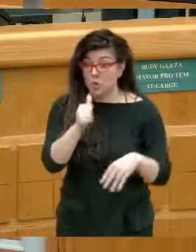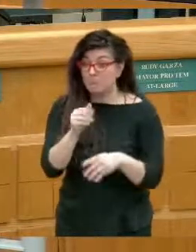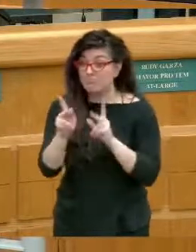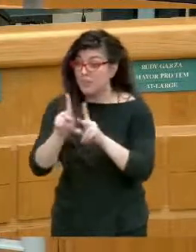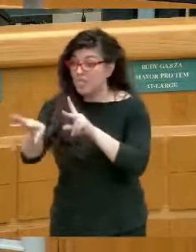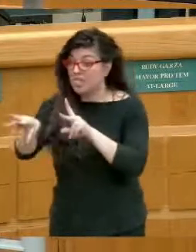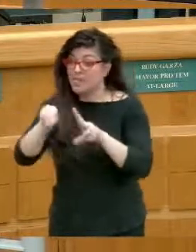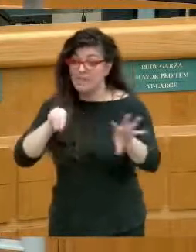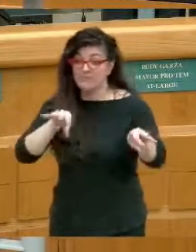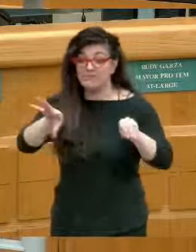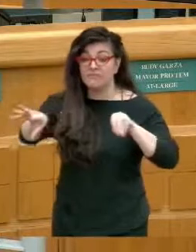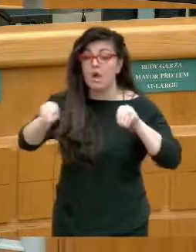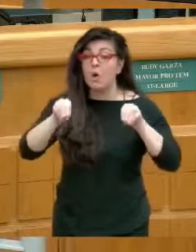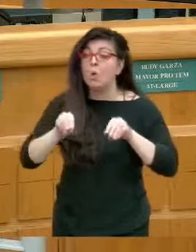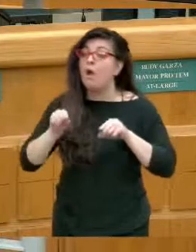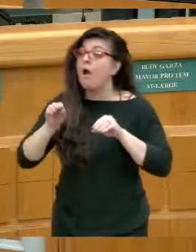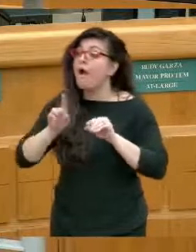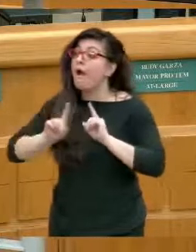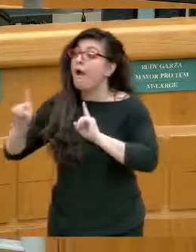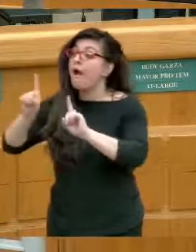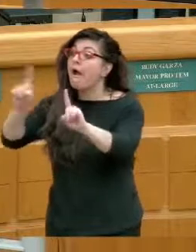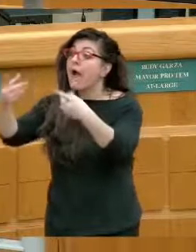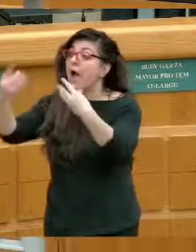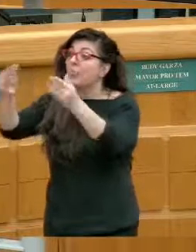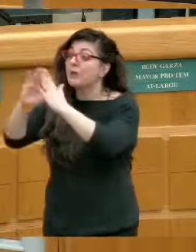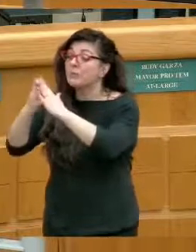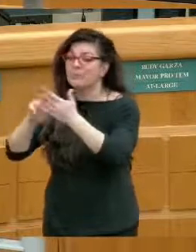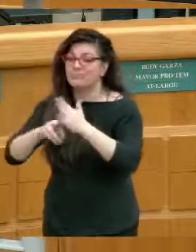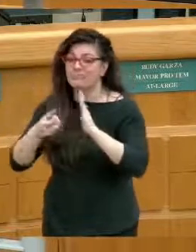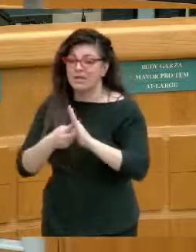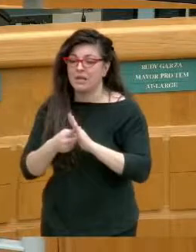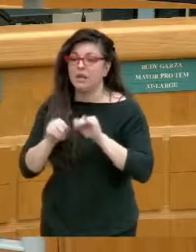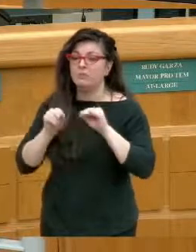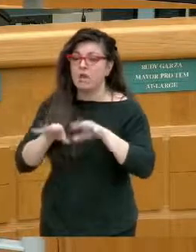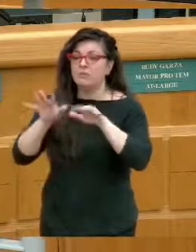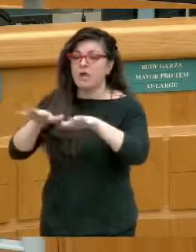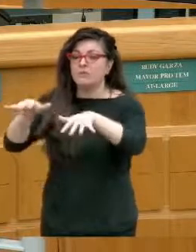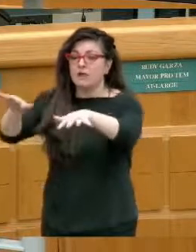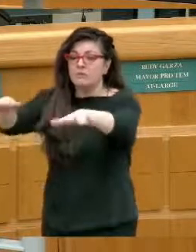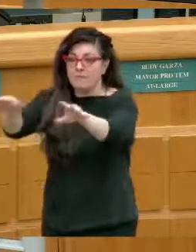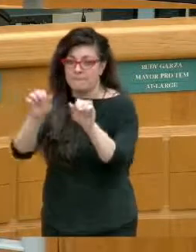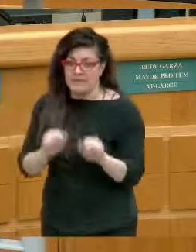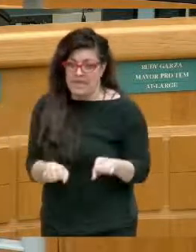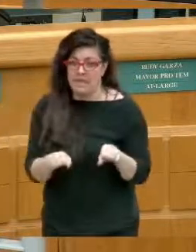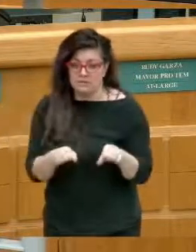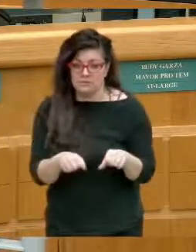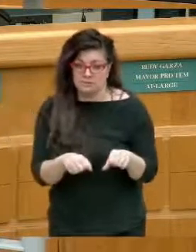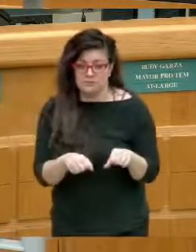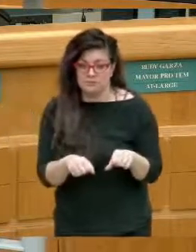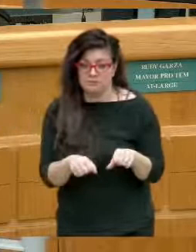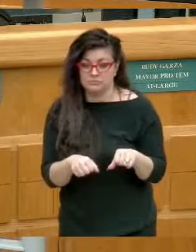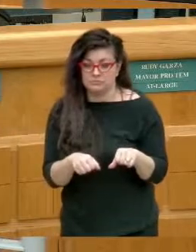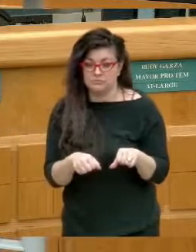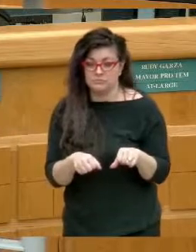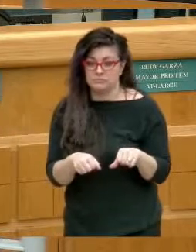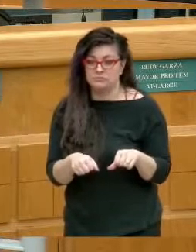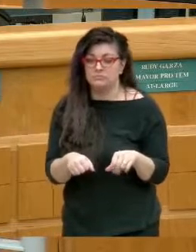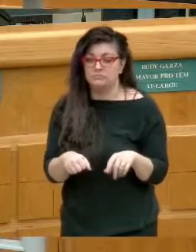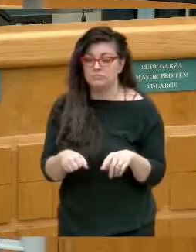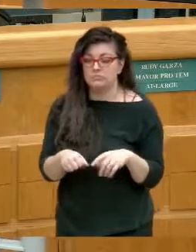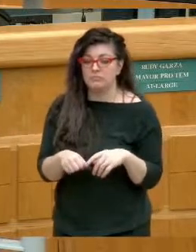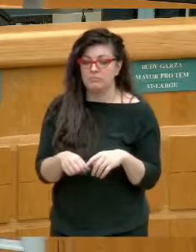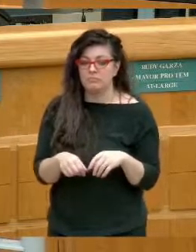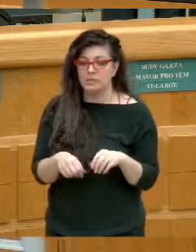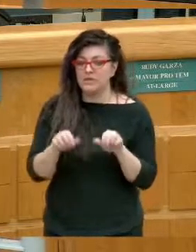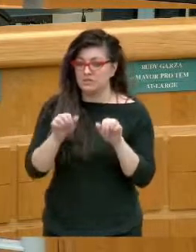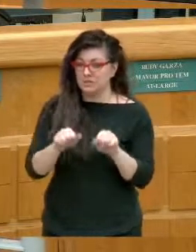in the community, then more and more of the loopholes in our social distancing policies will be exploited